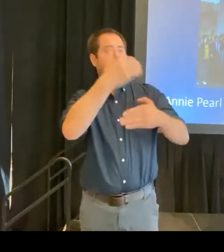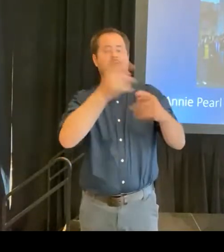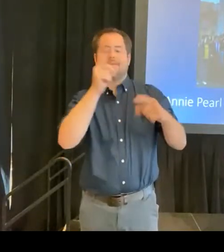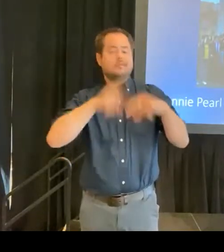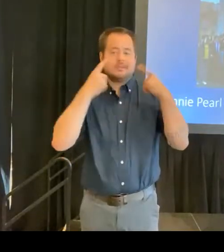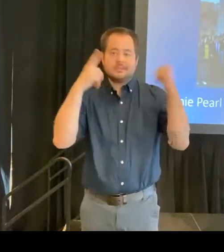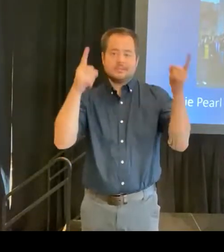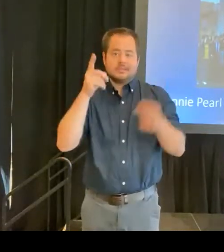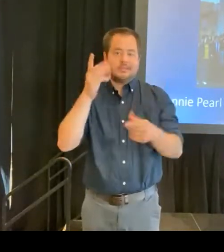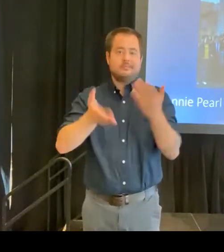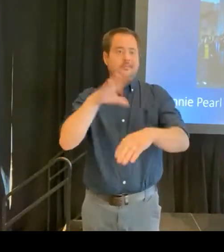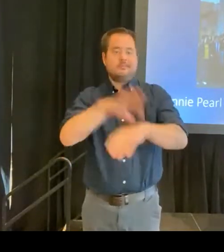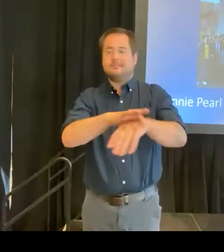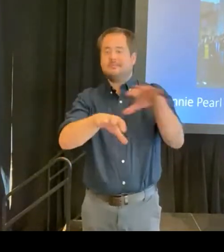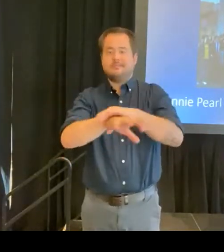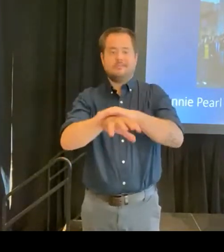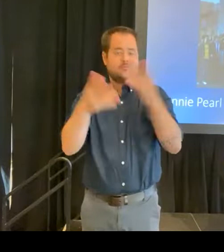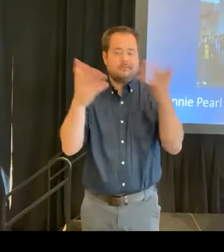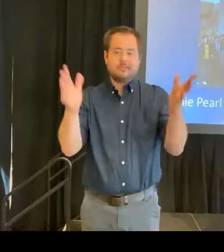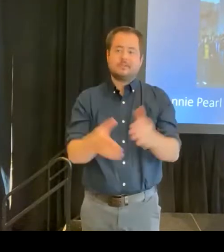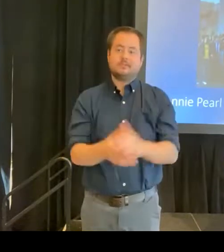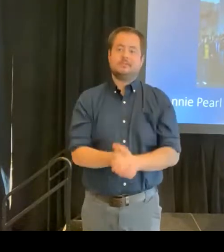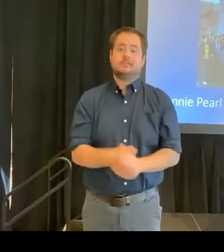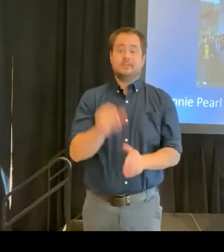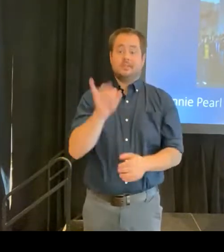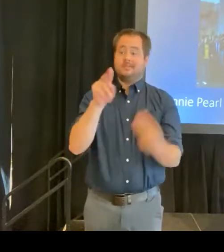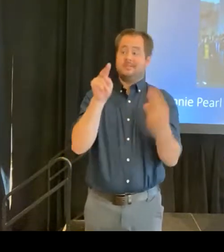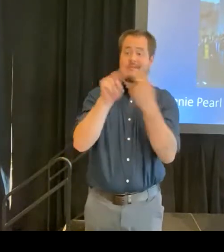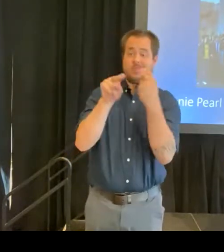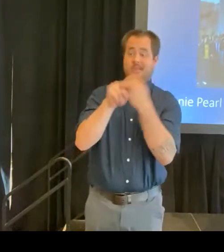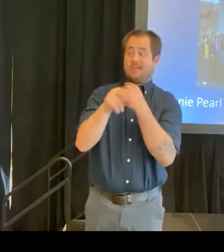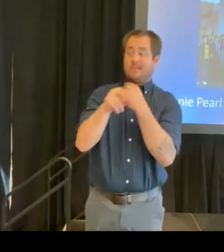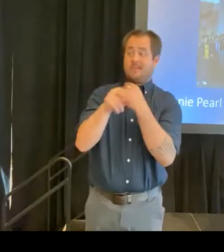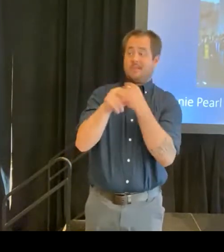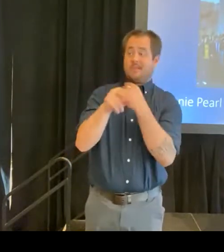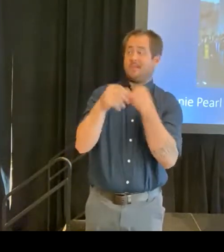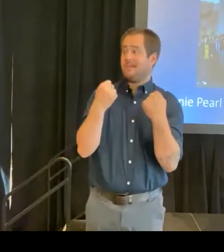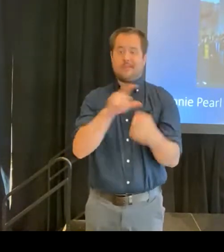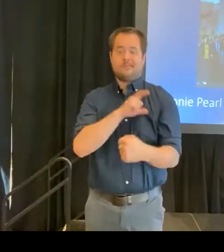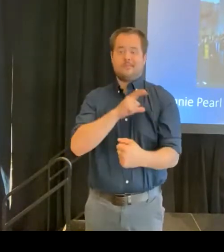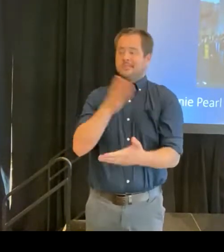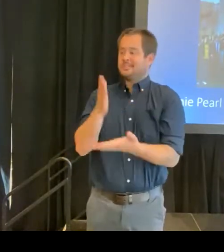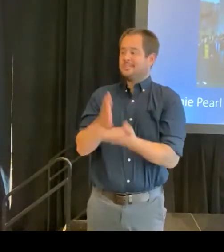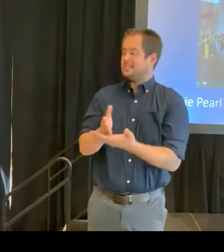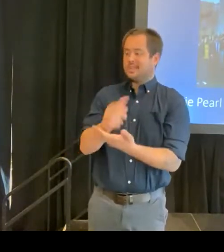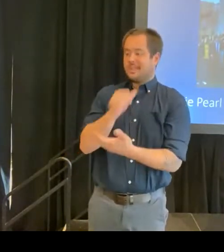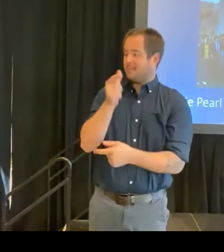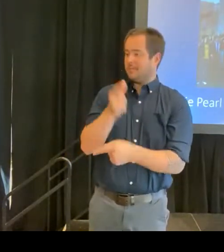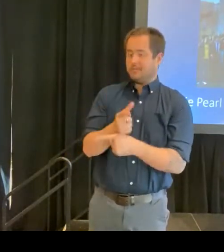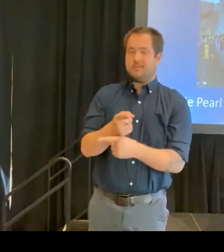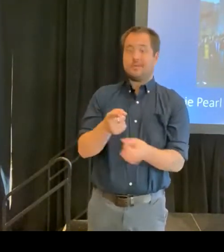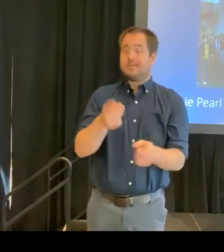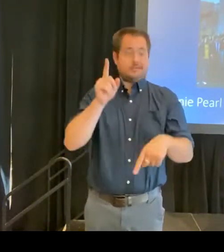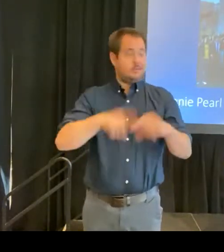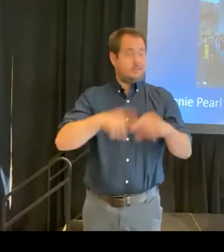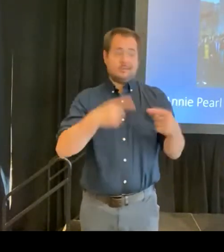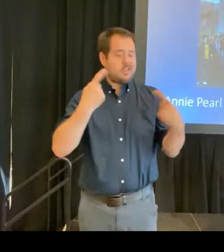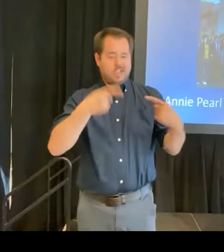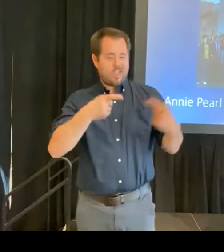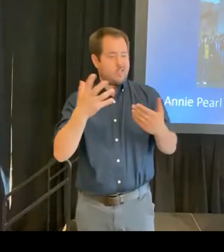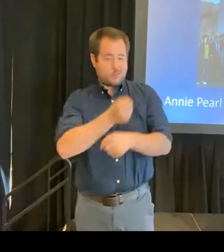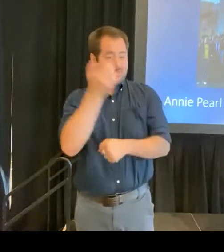If you meet police out on the highway, you can't win your argument out there. You need to try to win it in the